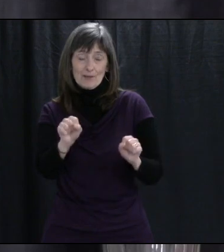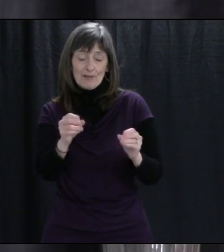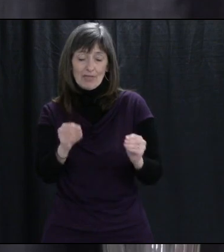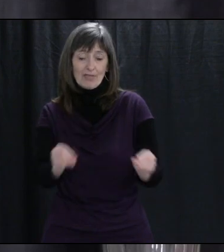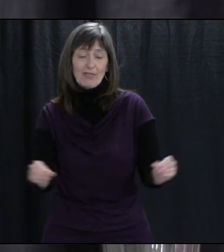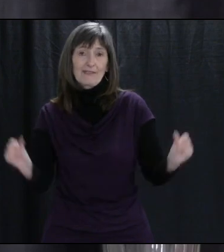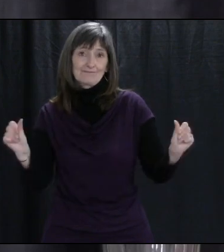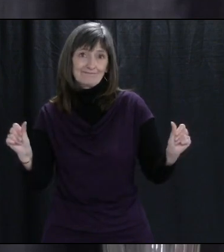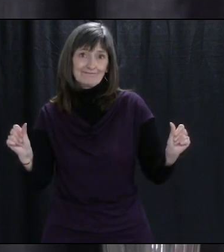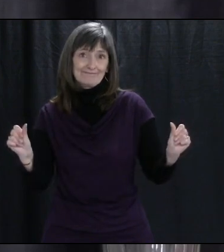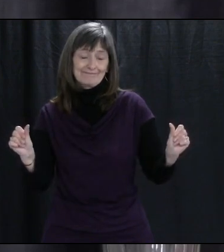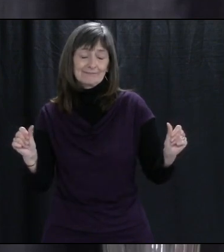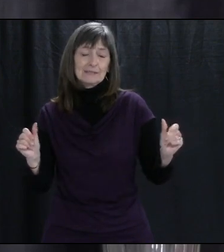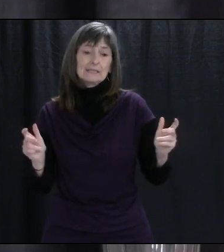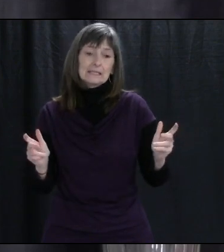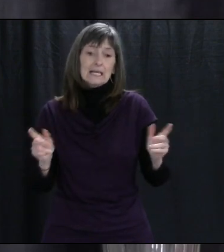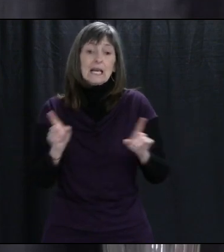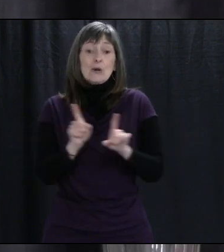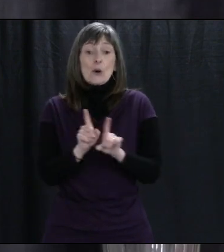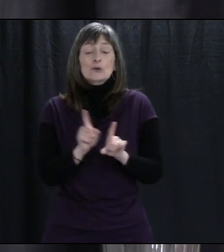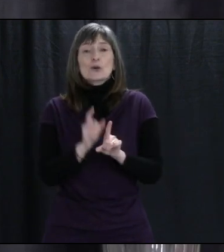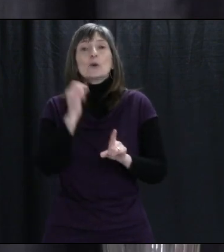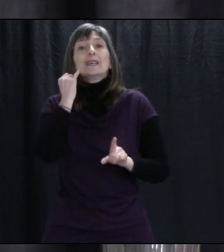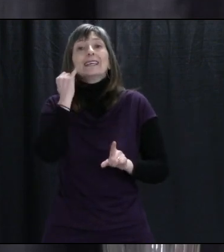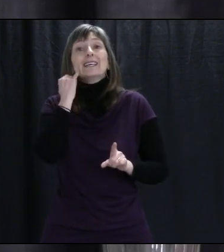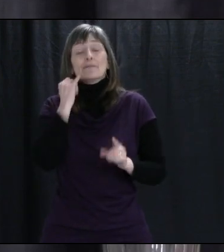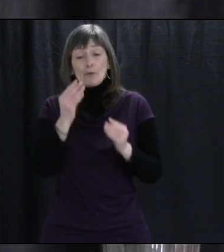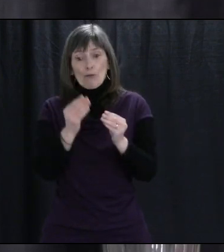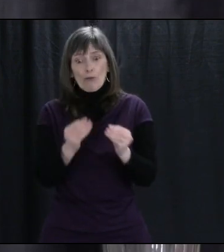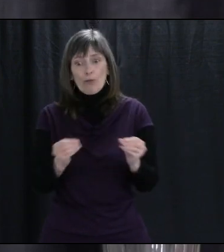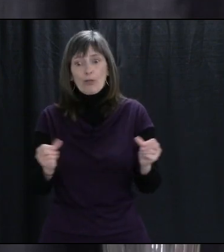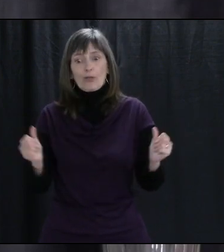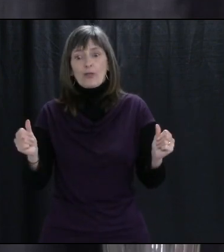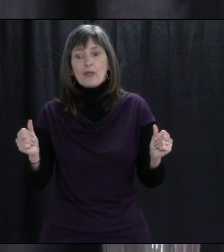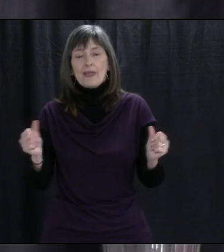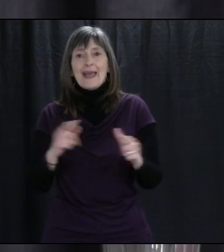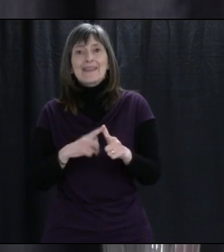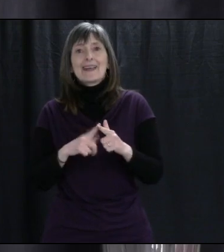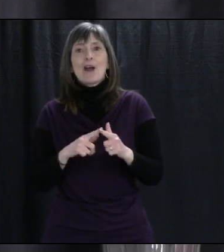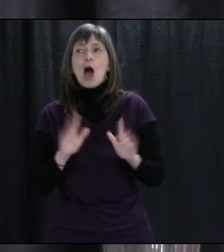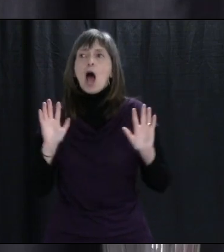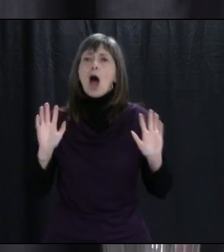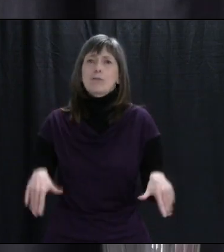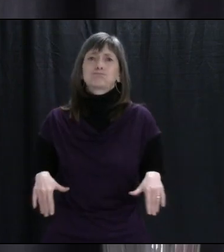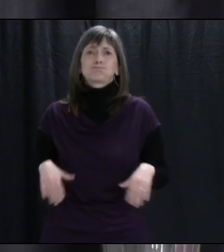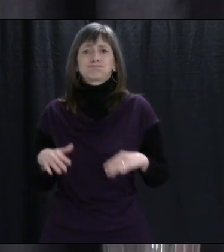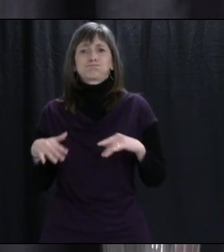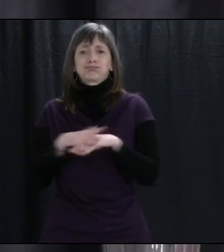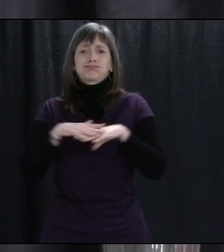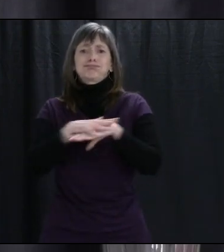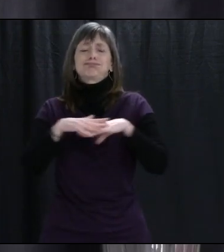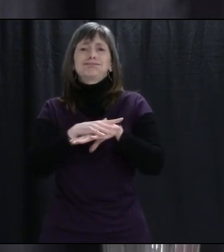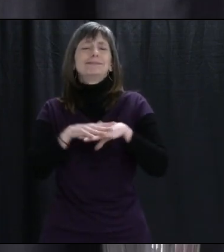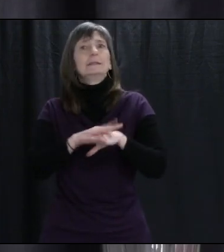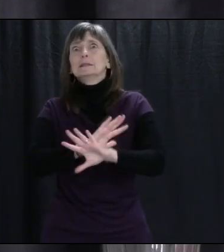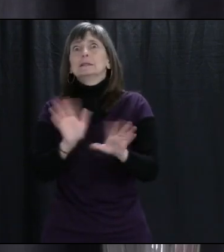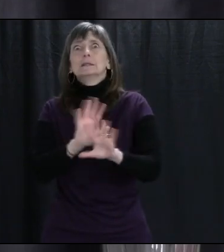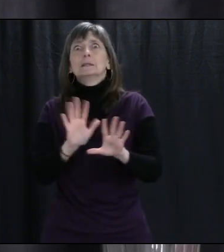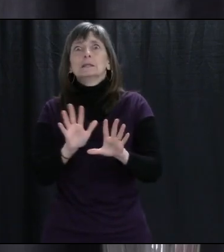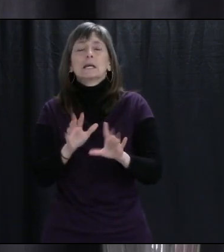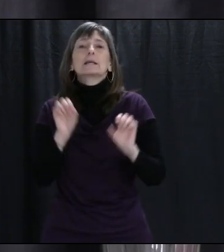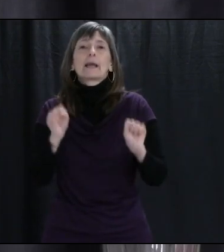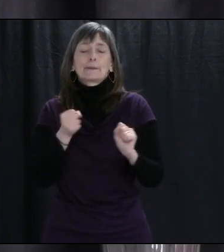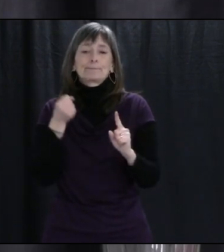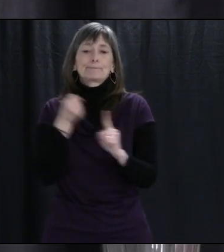about the risks associated with relaxing the distancing measures at that point for fear of